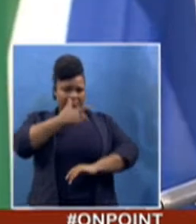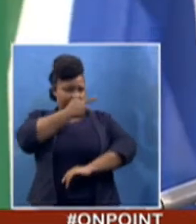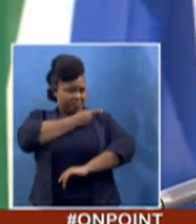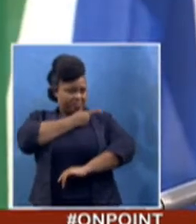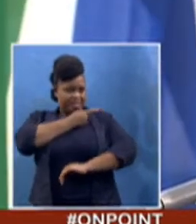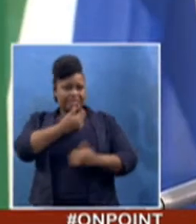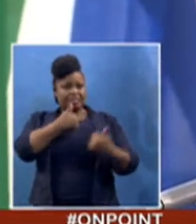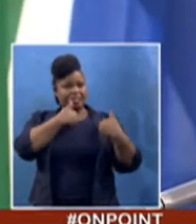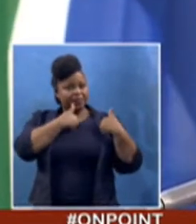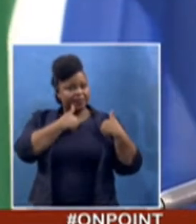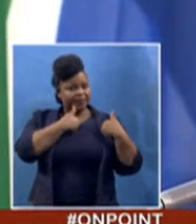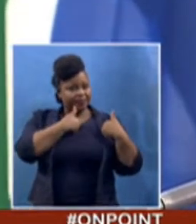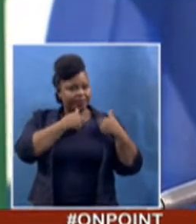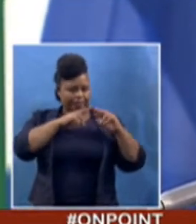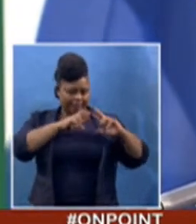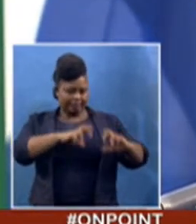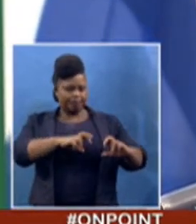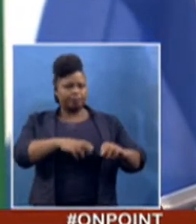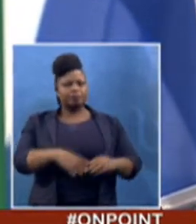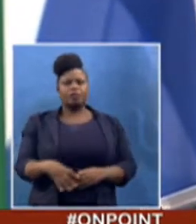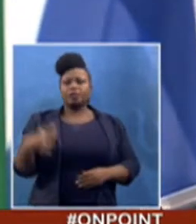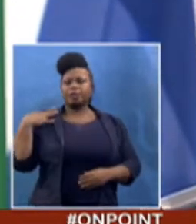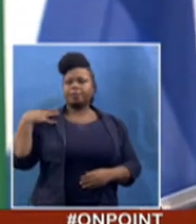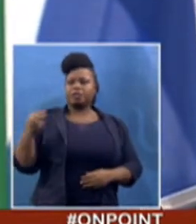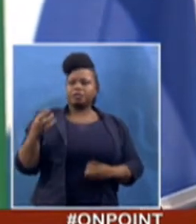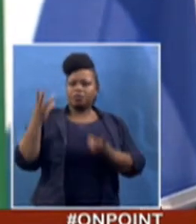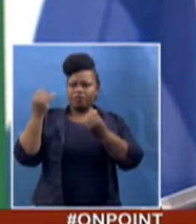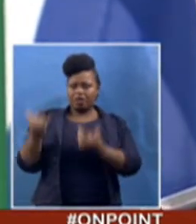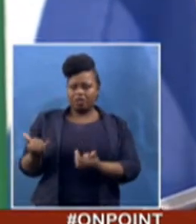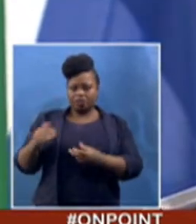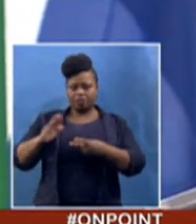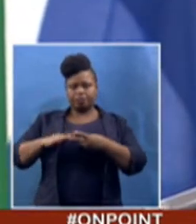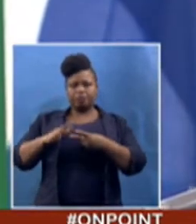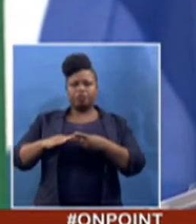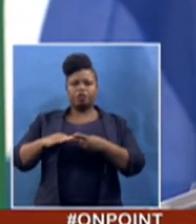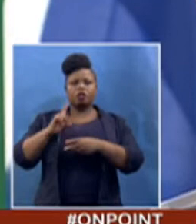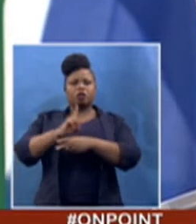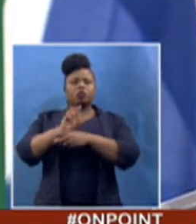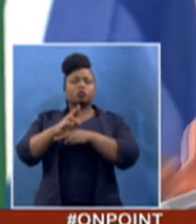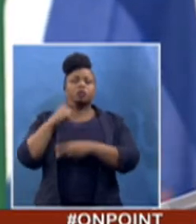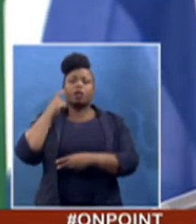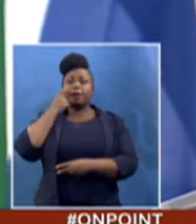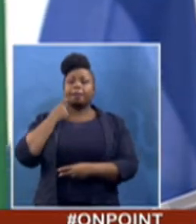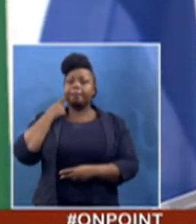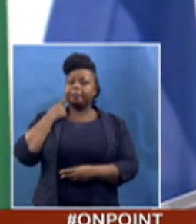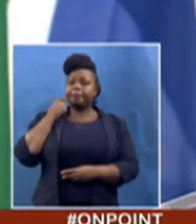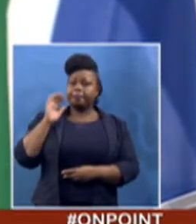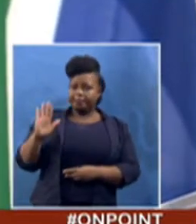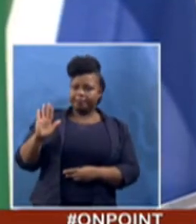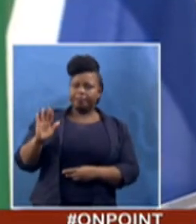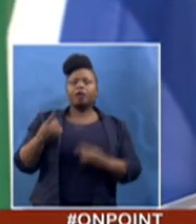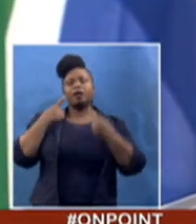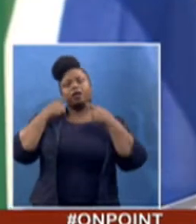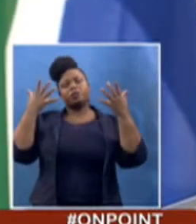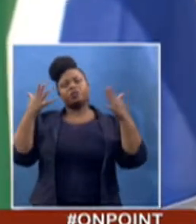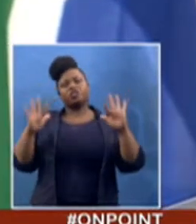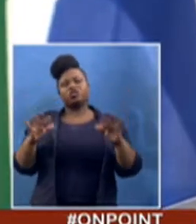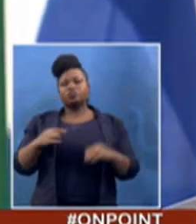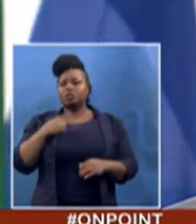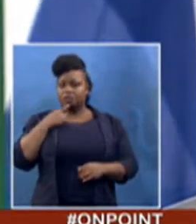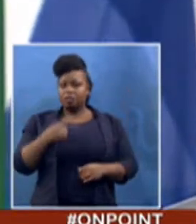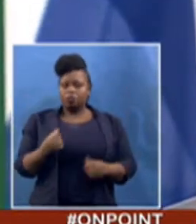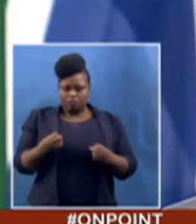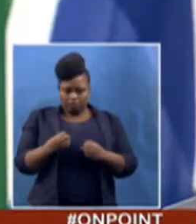vaccine. Minister of Finance, Dr. Mkhize, recently announced that we are going to commence, and